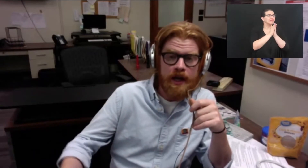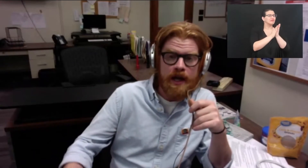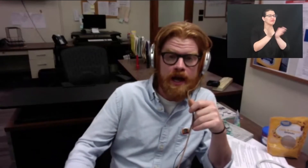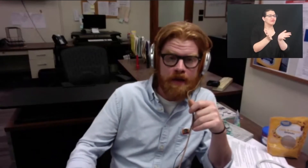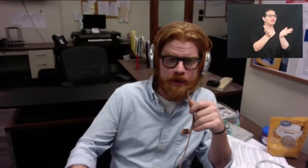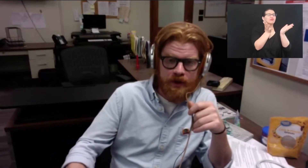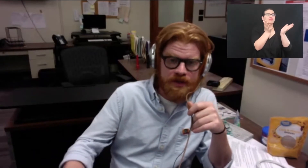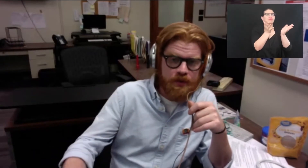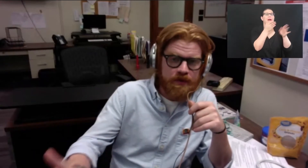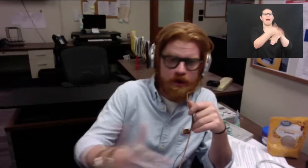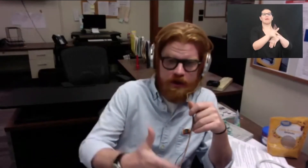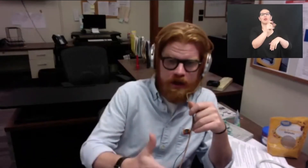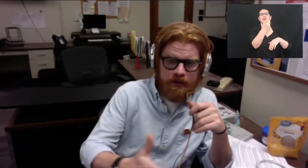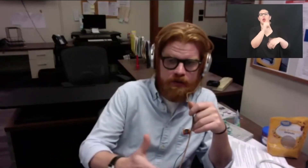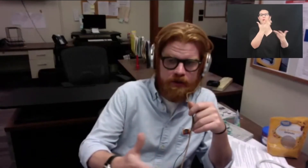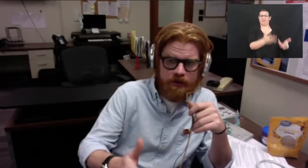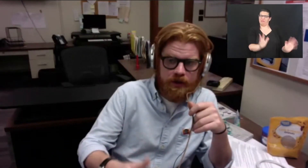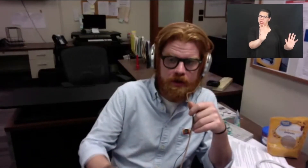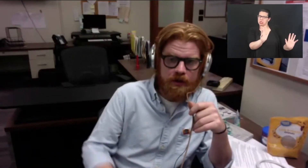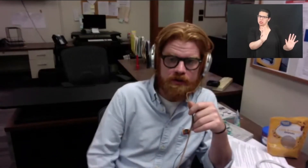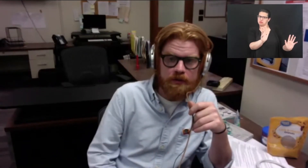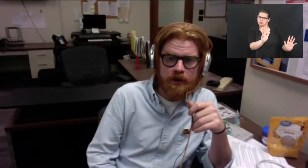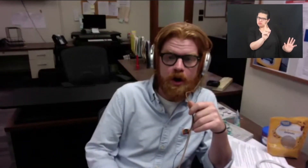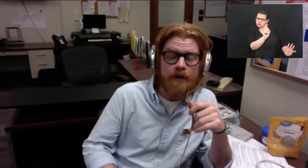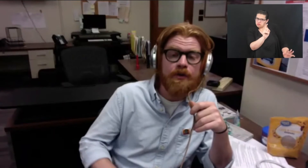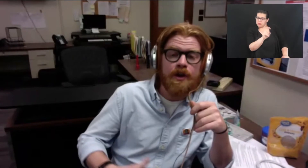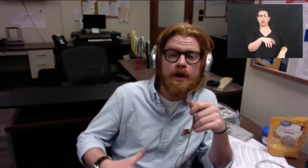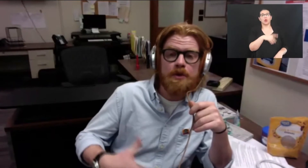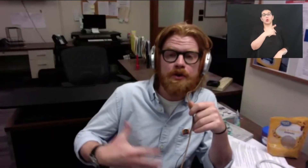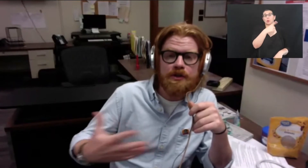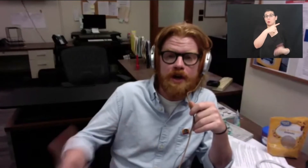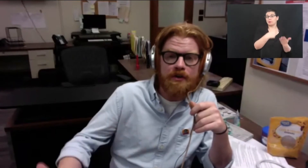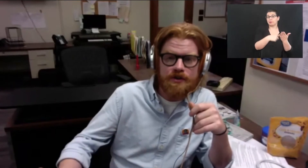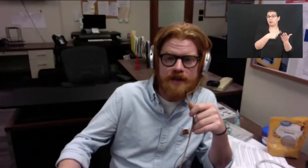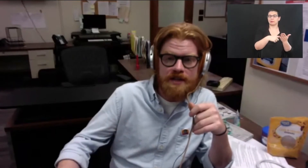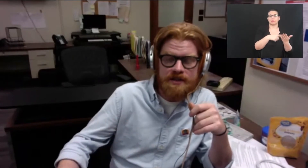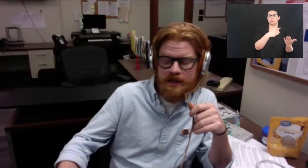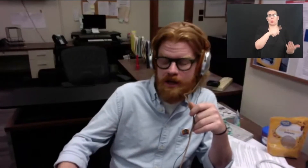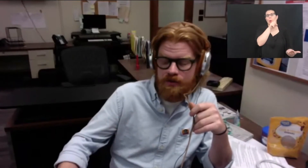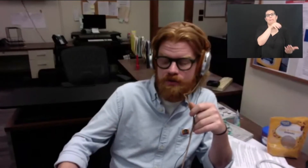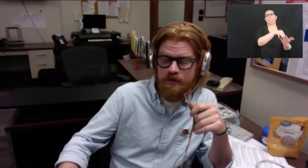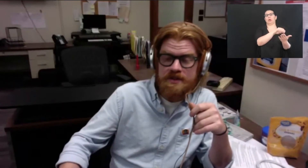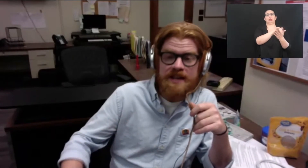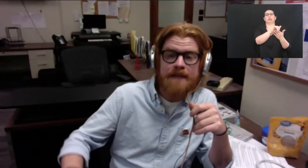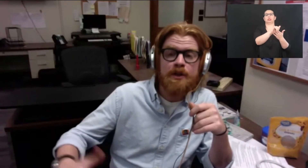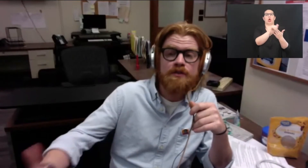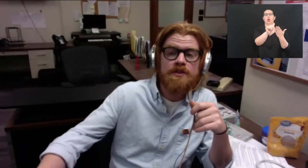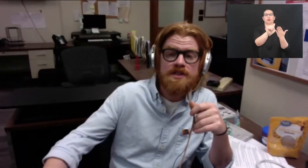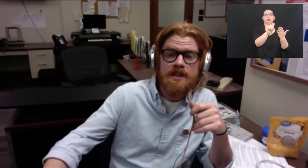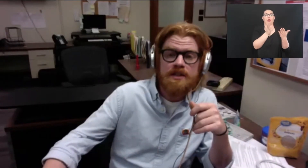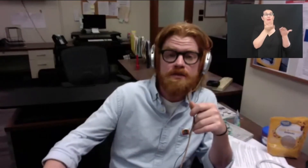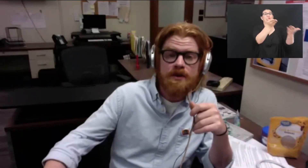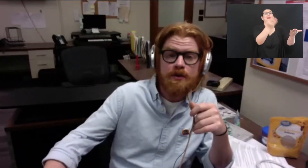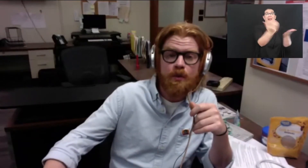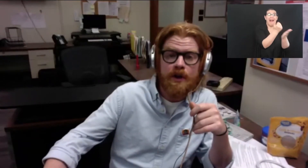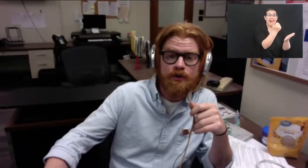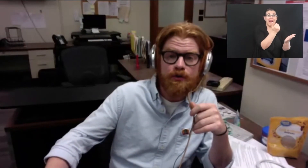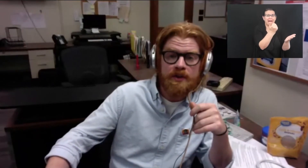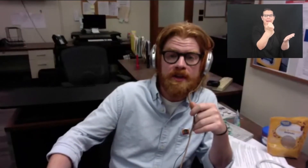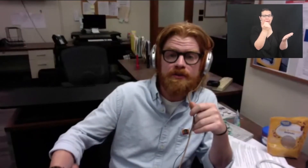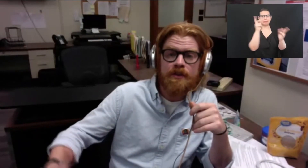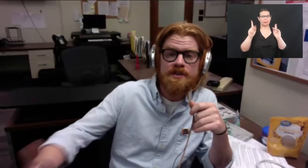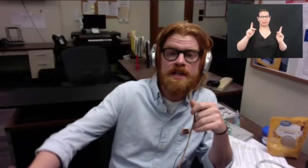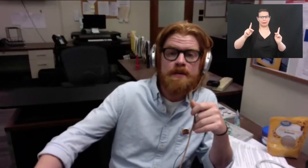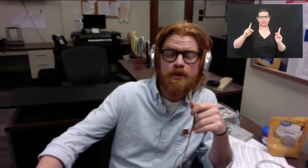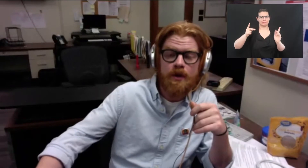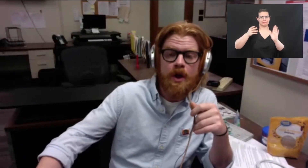lottery. As we've already kind of discussed on here, it seems like offering $1 million hasn't served as that much of an incentive. So I don't know what else would be